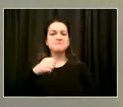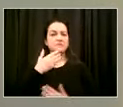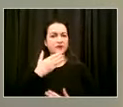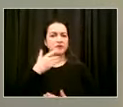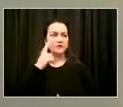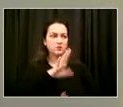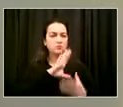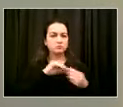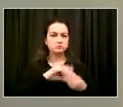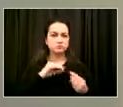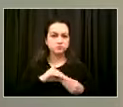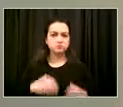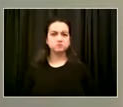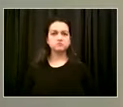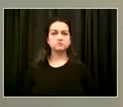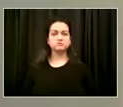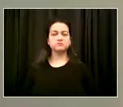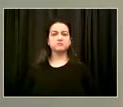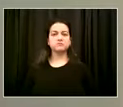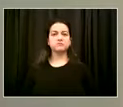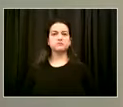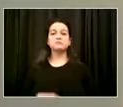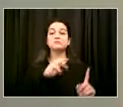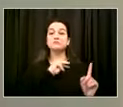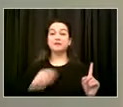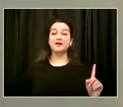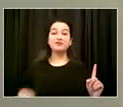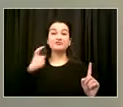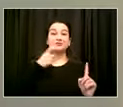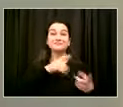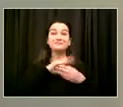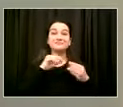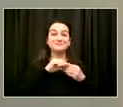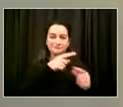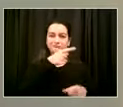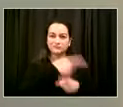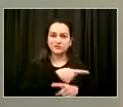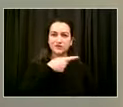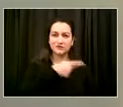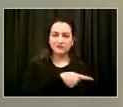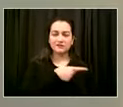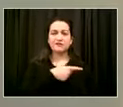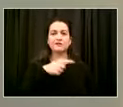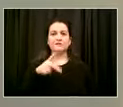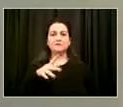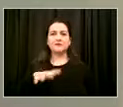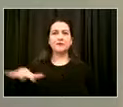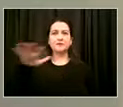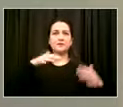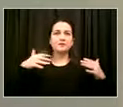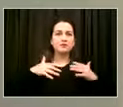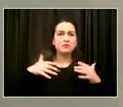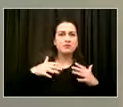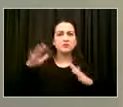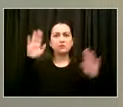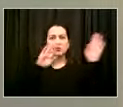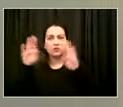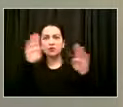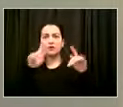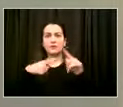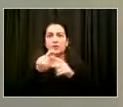people hear about these variants, they may think that there's something different they need to do. The reality is everything that we're doing right now is what we need to push for, and we do